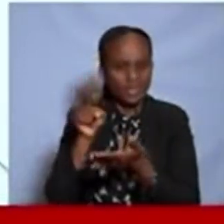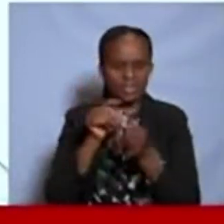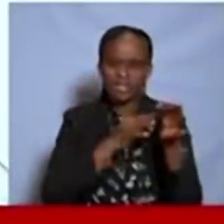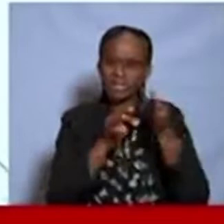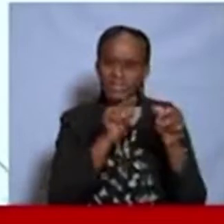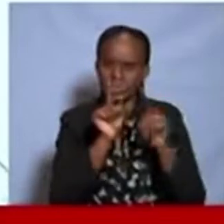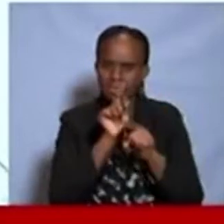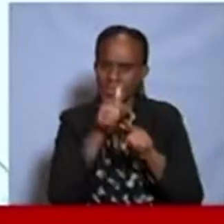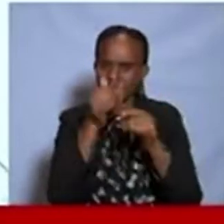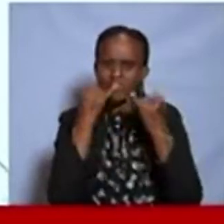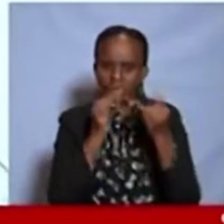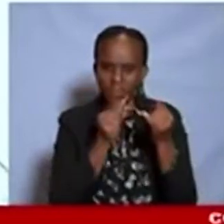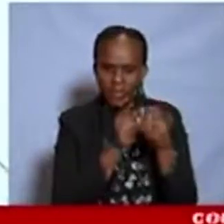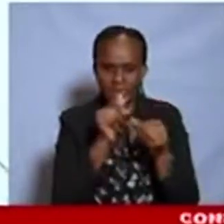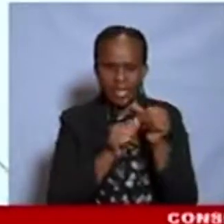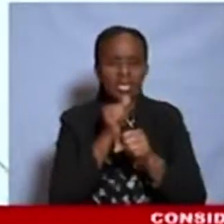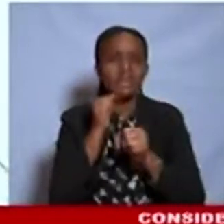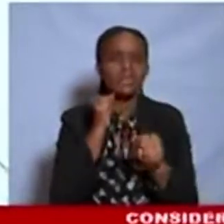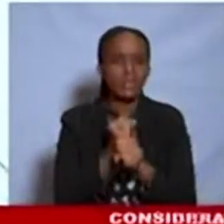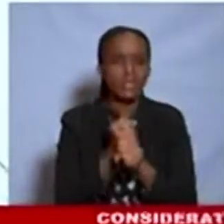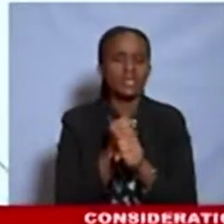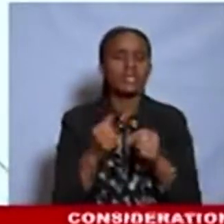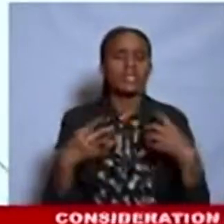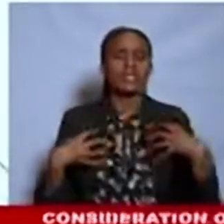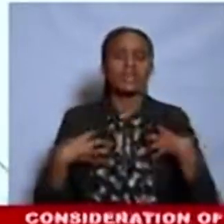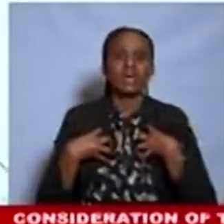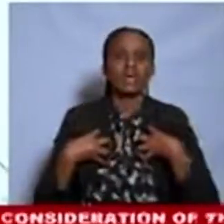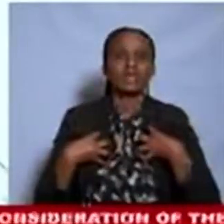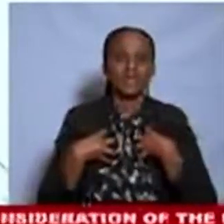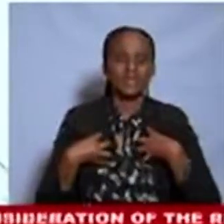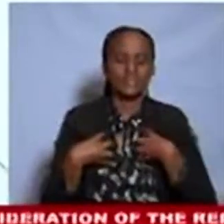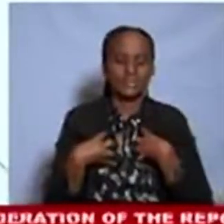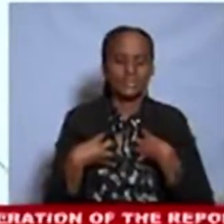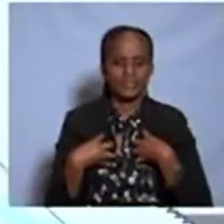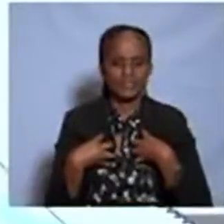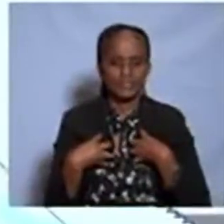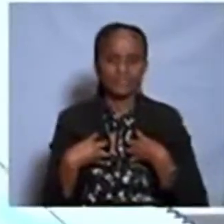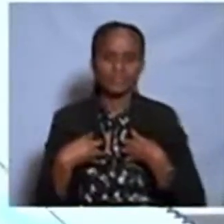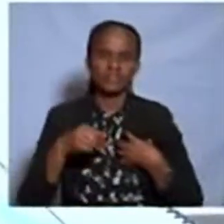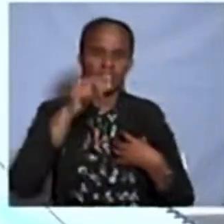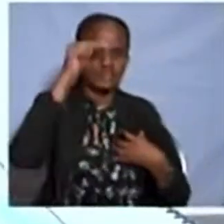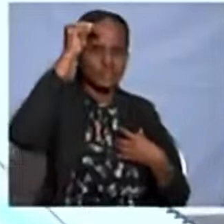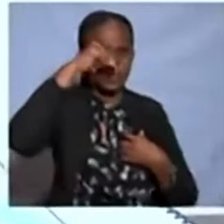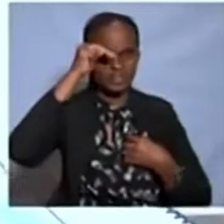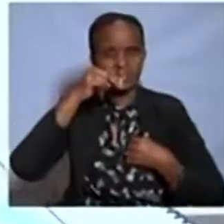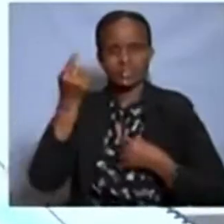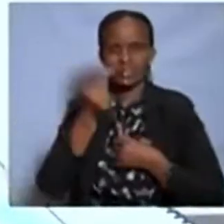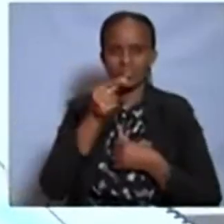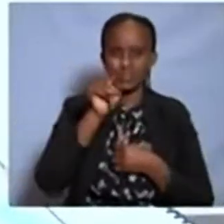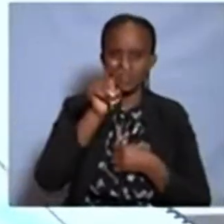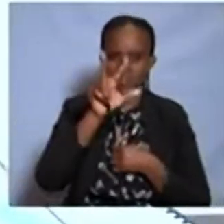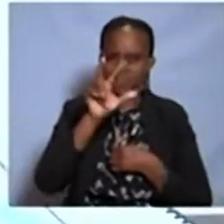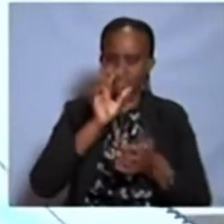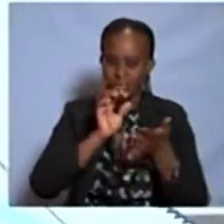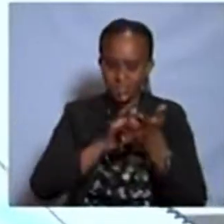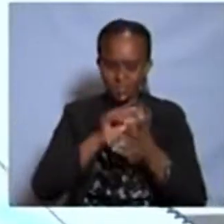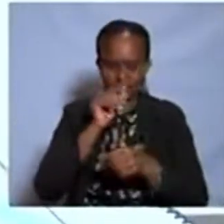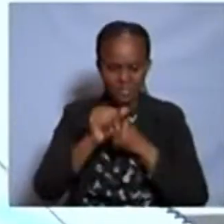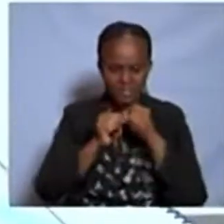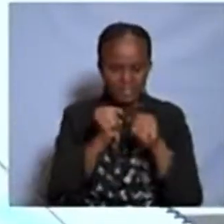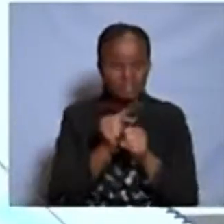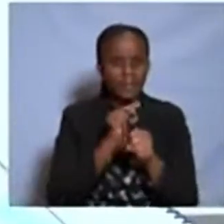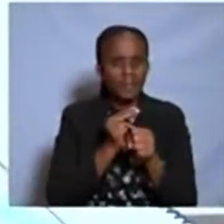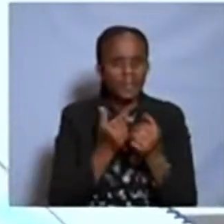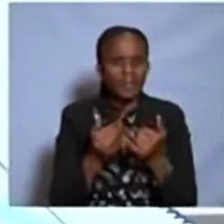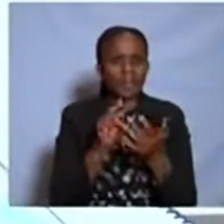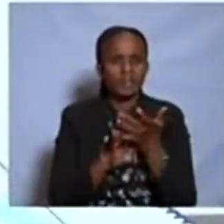And are you telling us that per year, the animals that Namala sells are only 23,000? Or should we believe